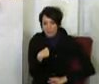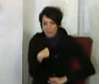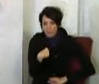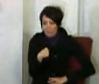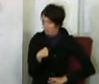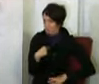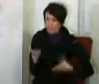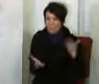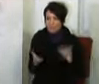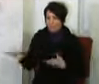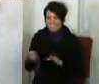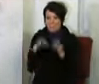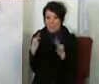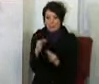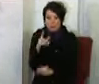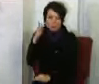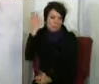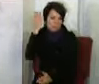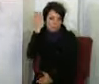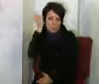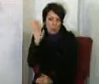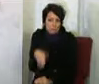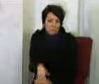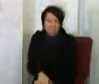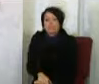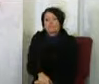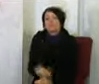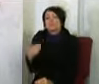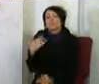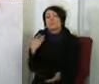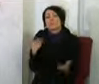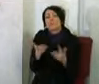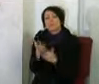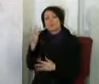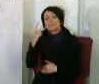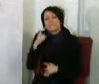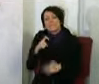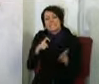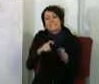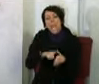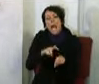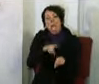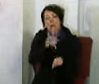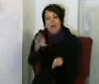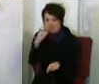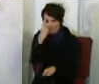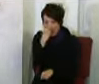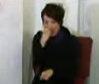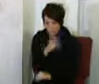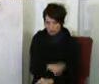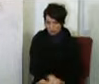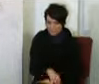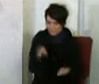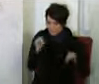They may. Families, who knows? We go through these times of doubt. I'm here to tell you